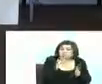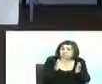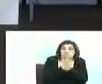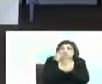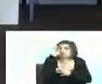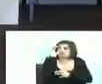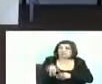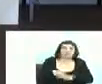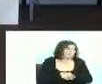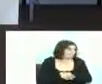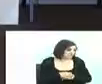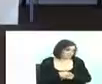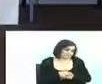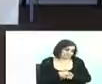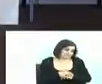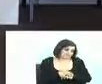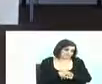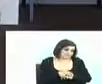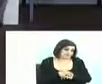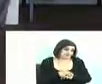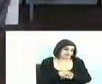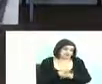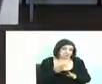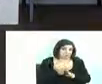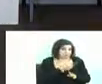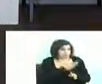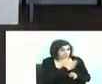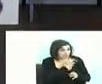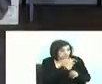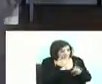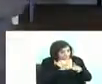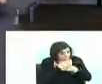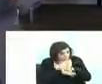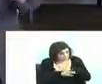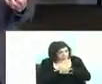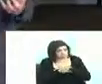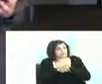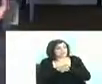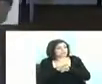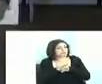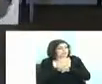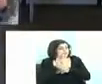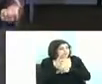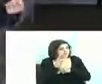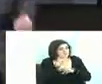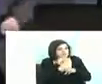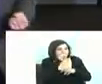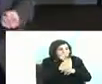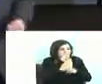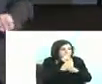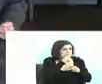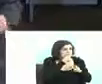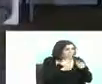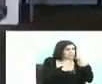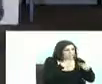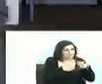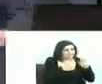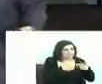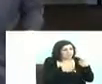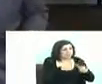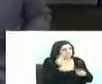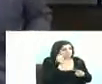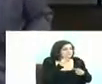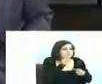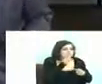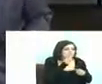it. It's like even before they were born, these two kids were like arguing and fighting with each other to see who's going to